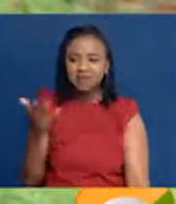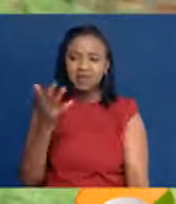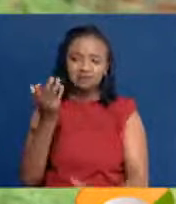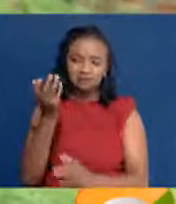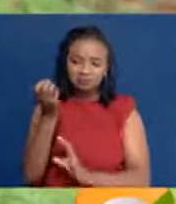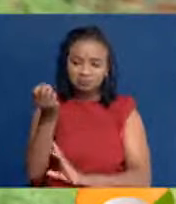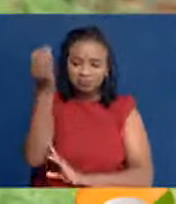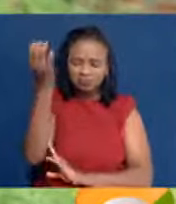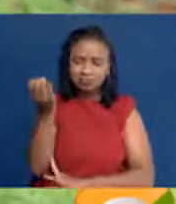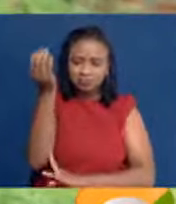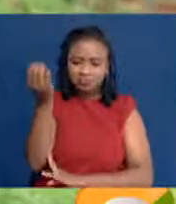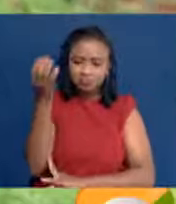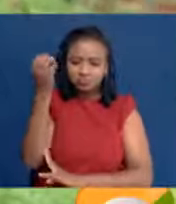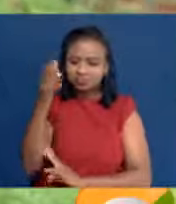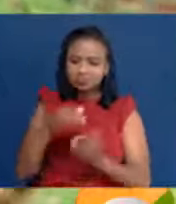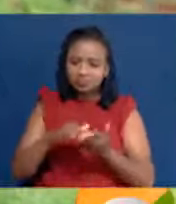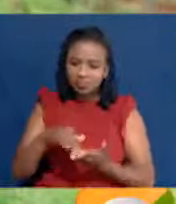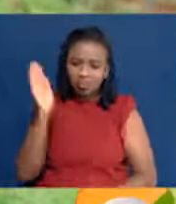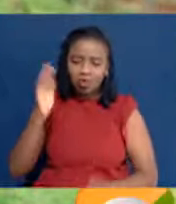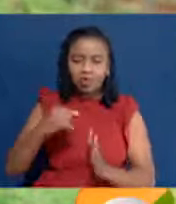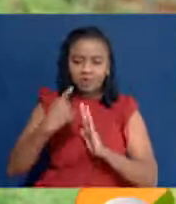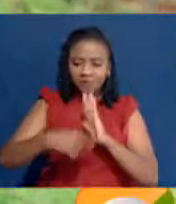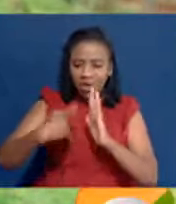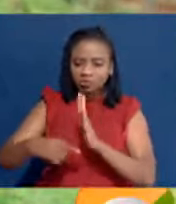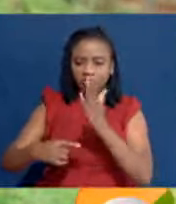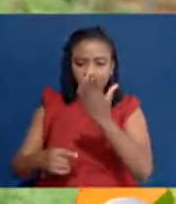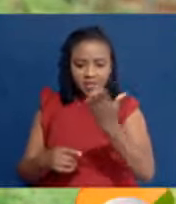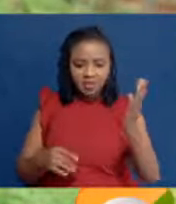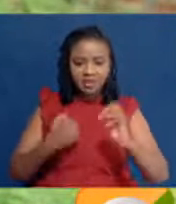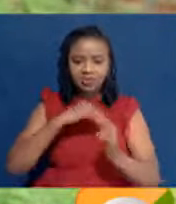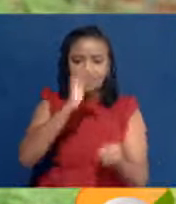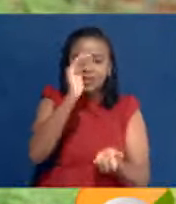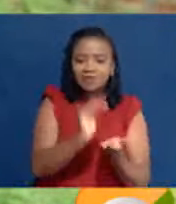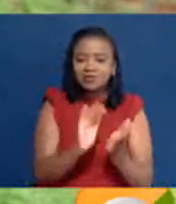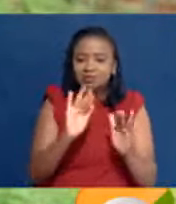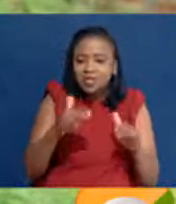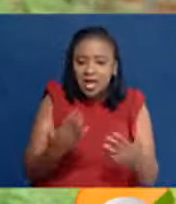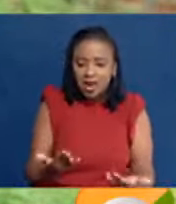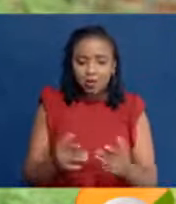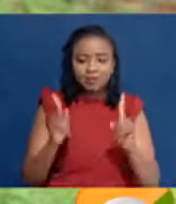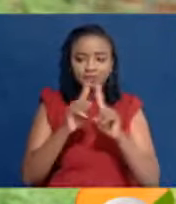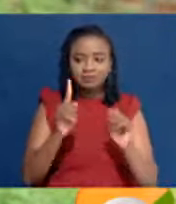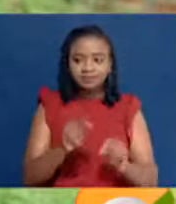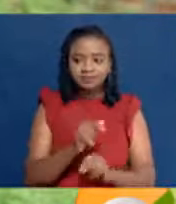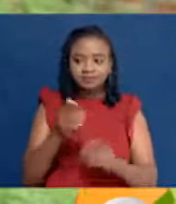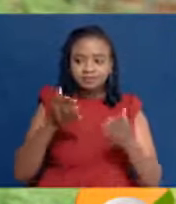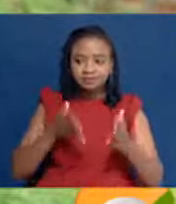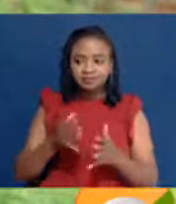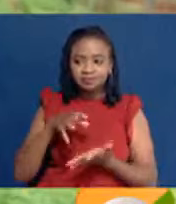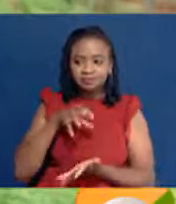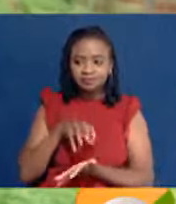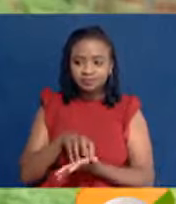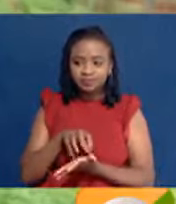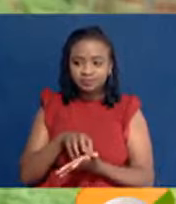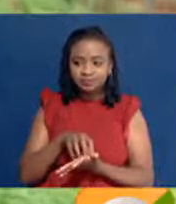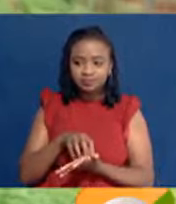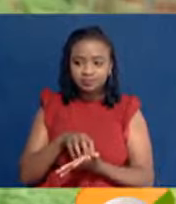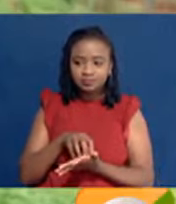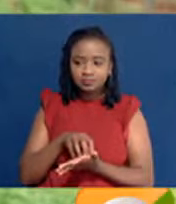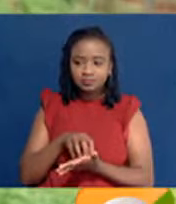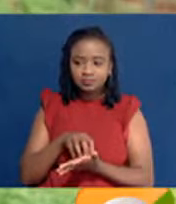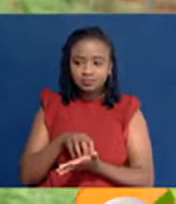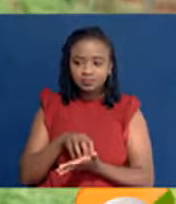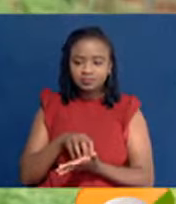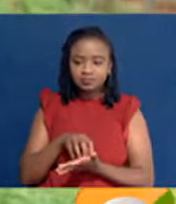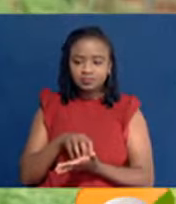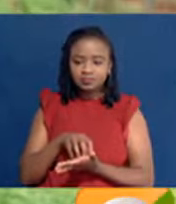sure that those are moving in the right direction? So that side, the other reality that is true is that we are sitting at a time at the confluence of